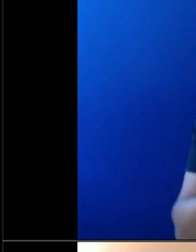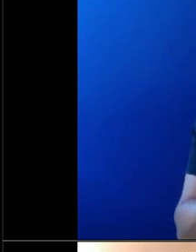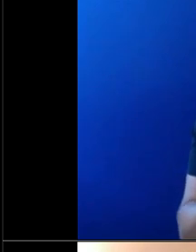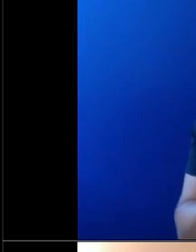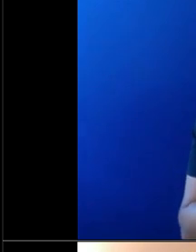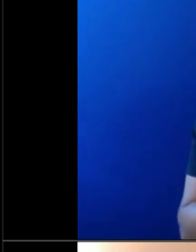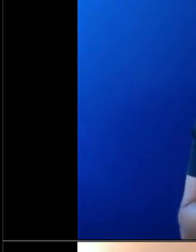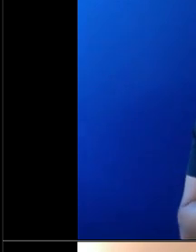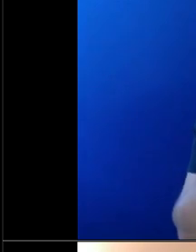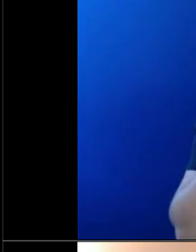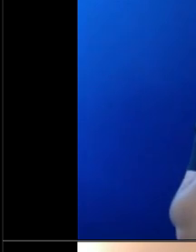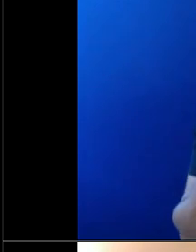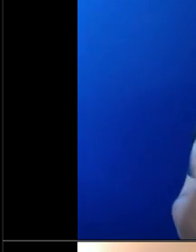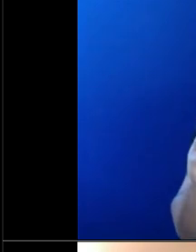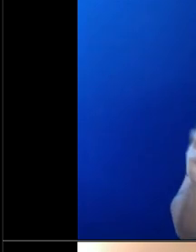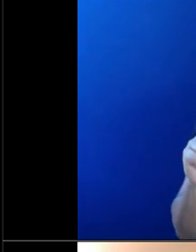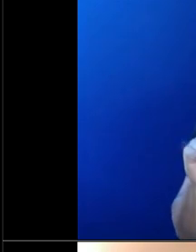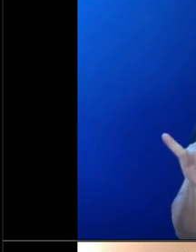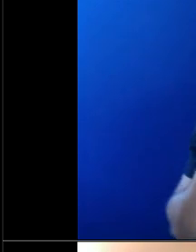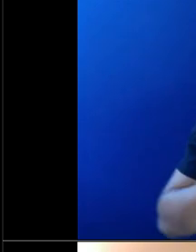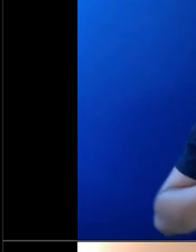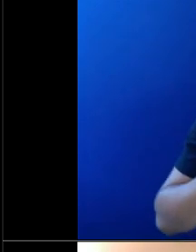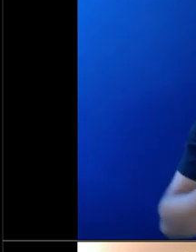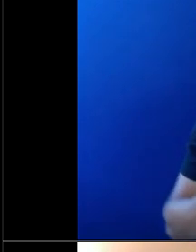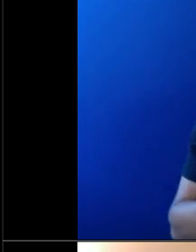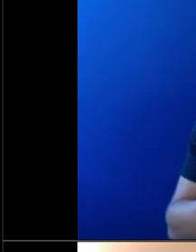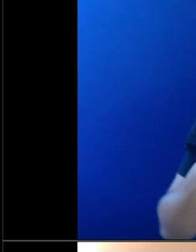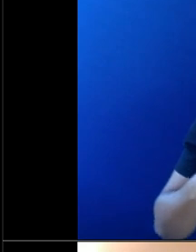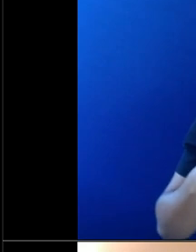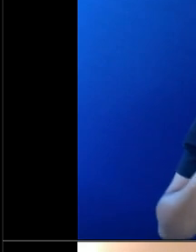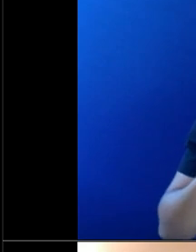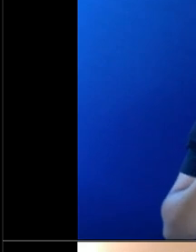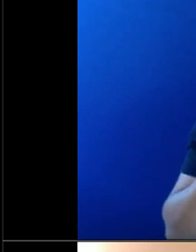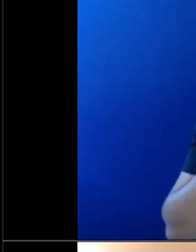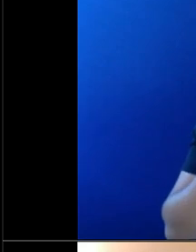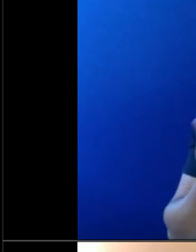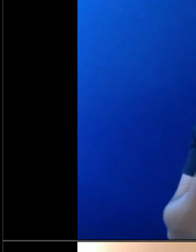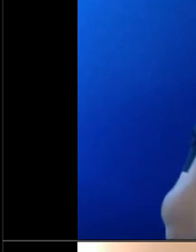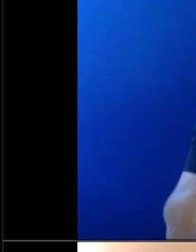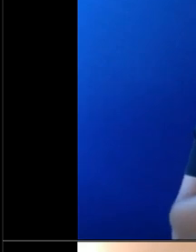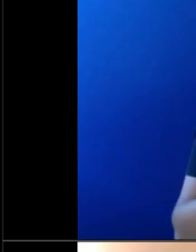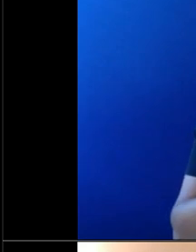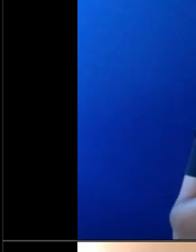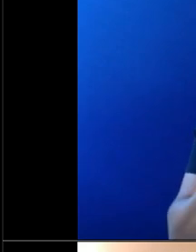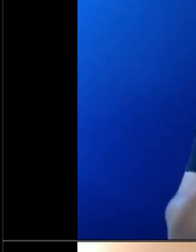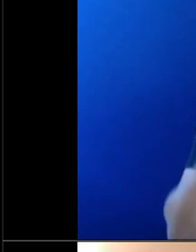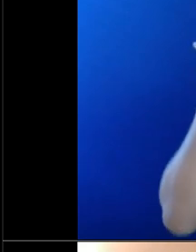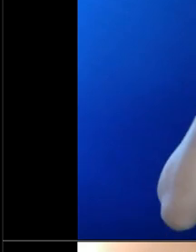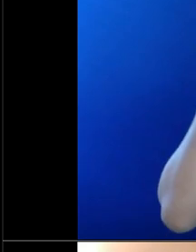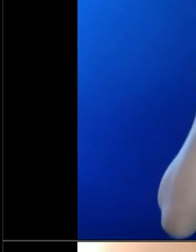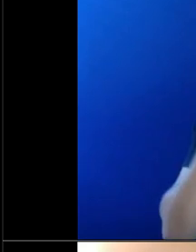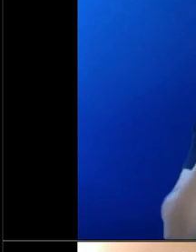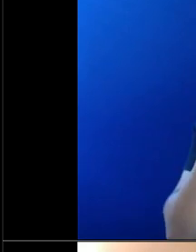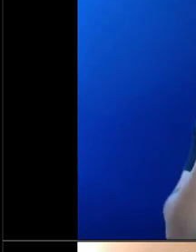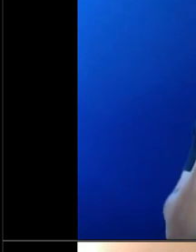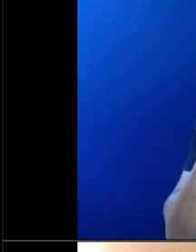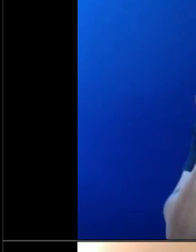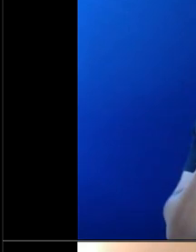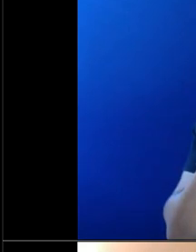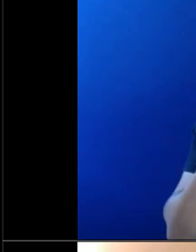Wendy. Sorry for the technical problems, but thank you so much for sharing your expertise. Stacy, thank you so much for sharing that amazing